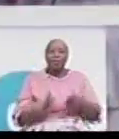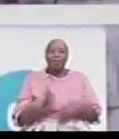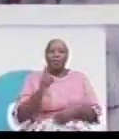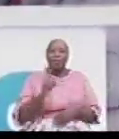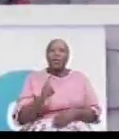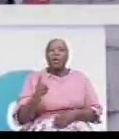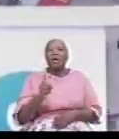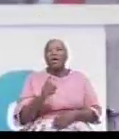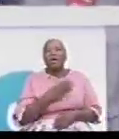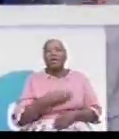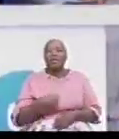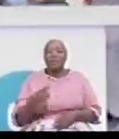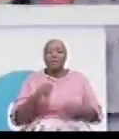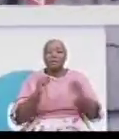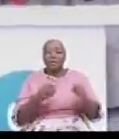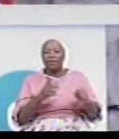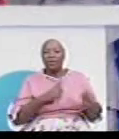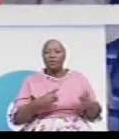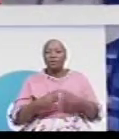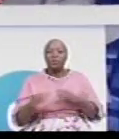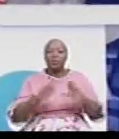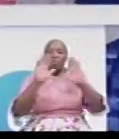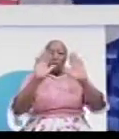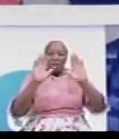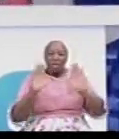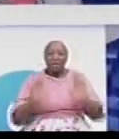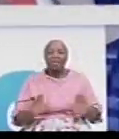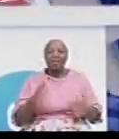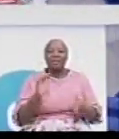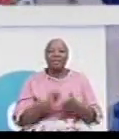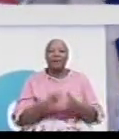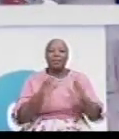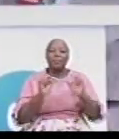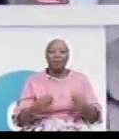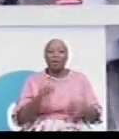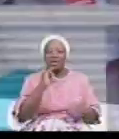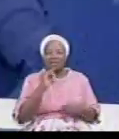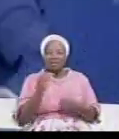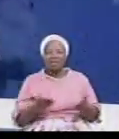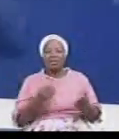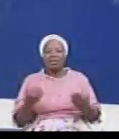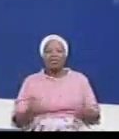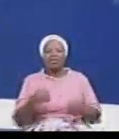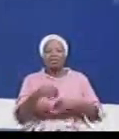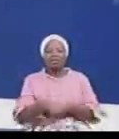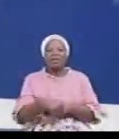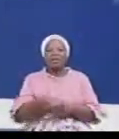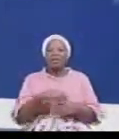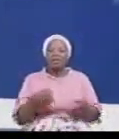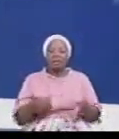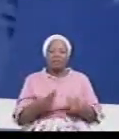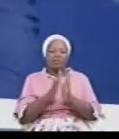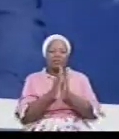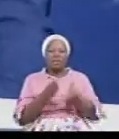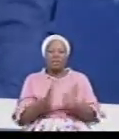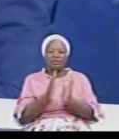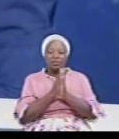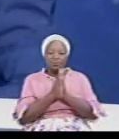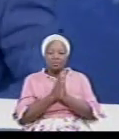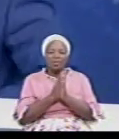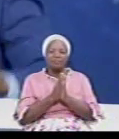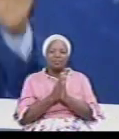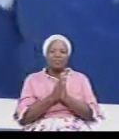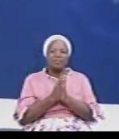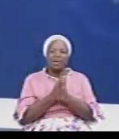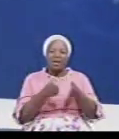do wonders. Brethren, tonight let me hear your loudest prayers. Let's thank God for his power.